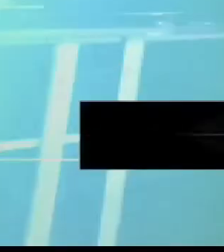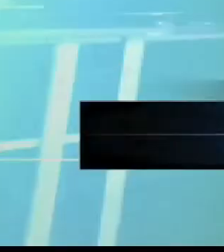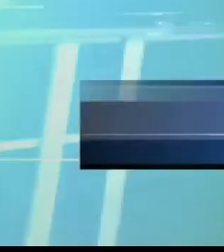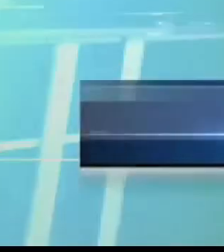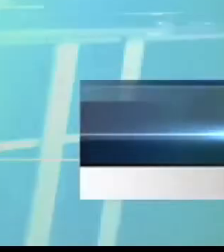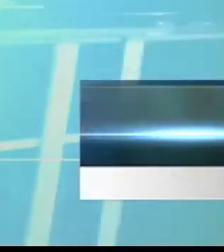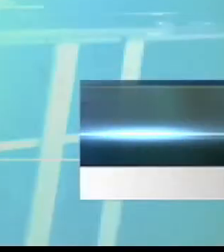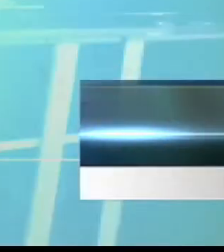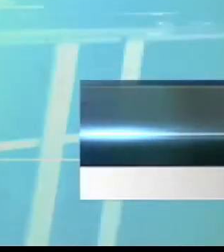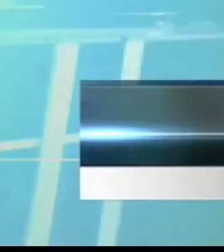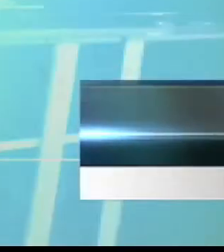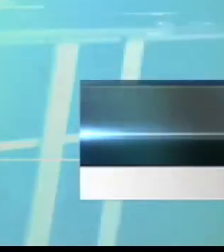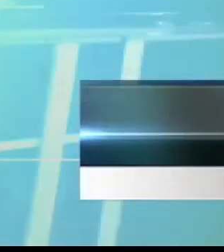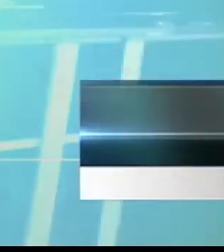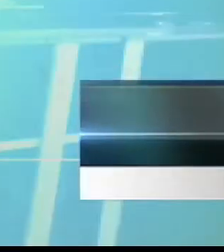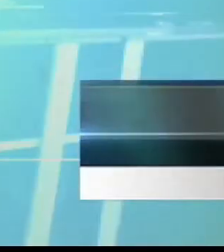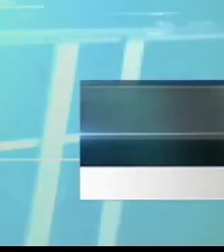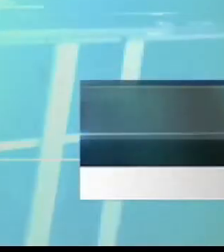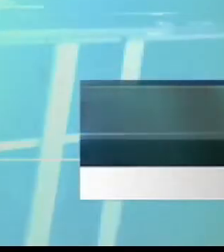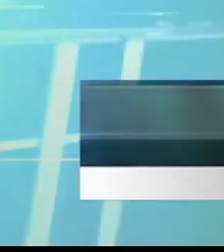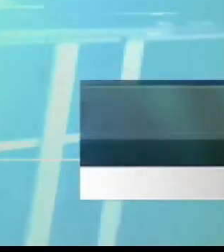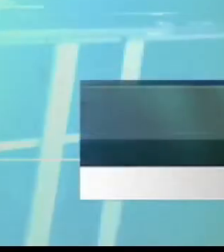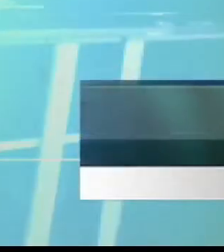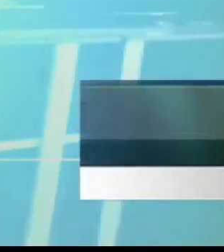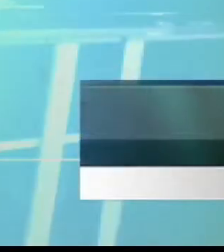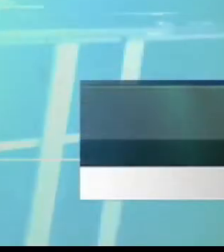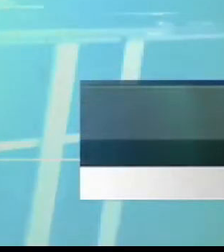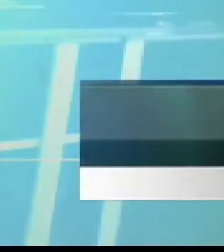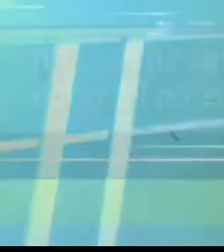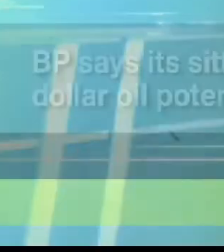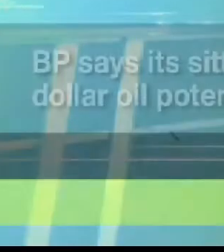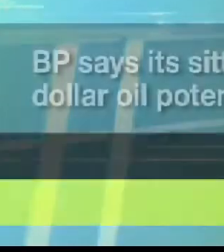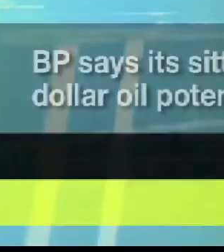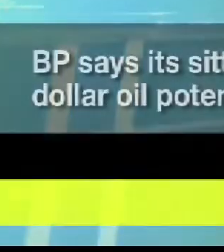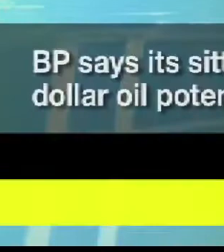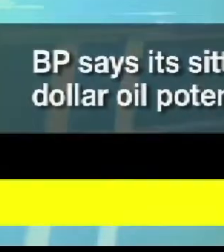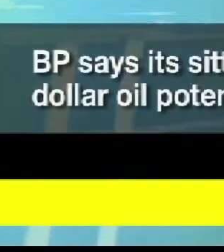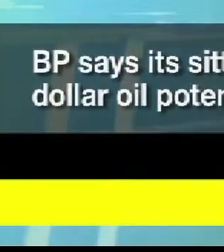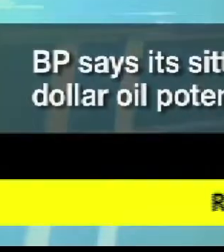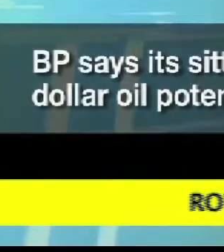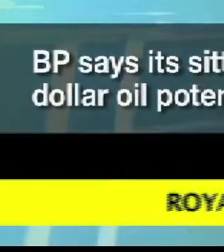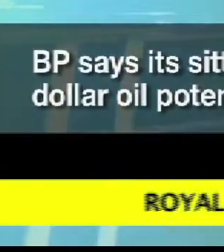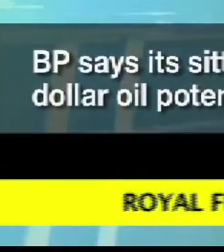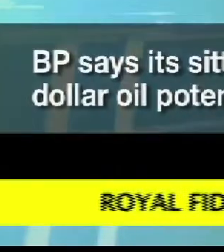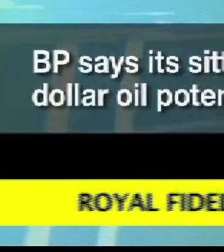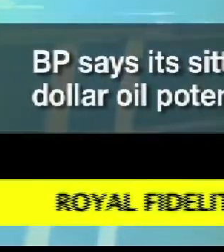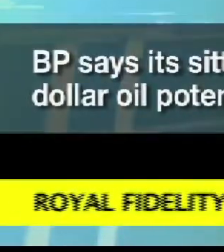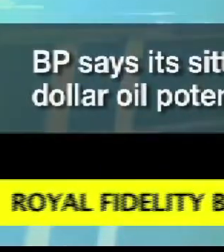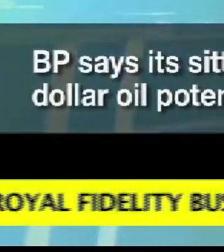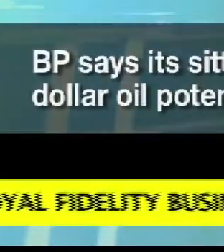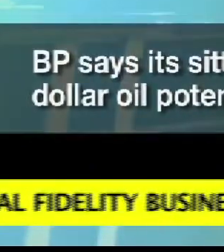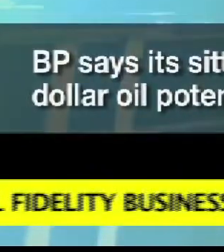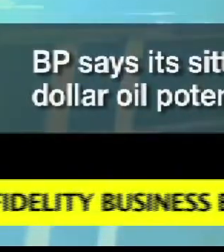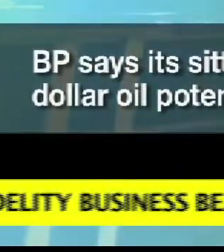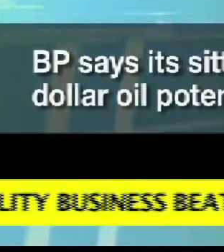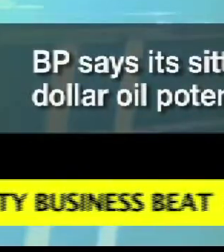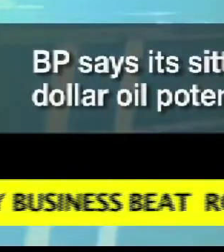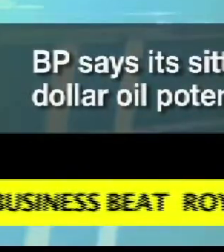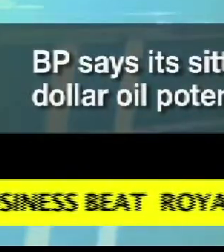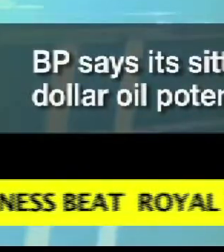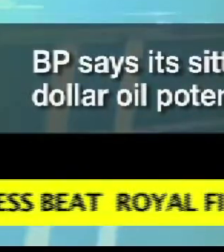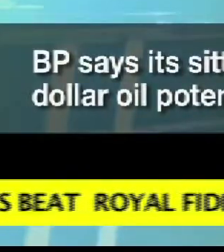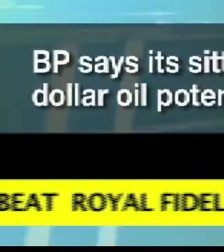This is your Royal Fidelity Business News. I'm Jiminita Swain. The British Petroleum Company released its final results for the year